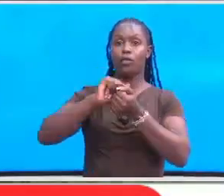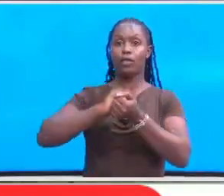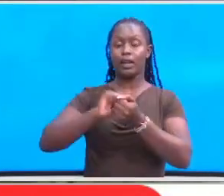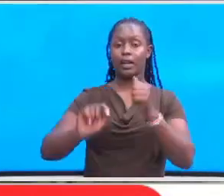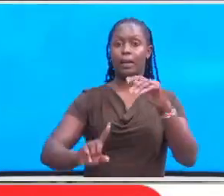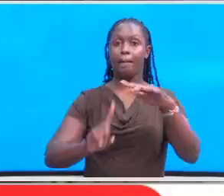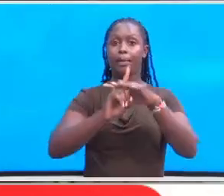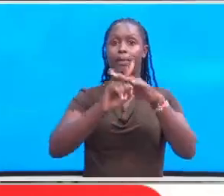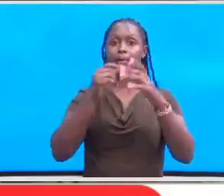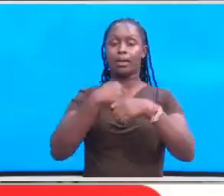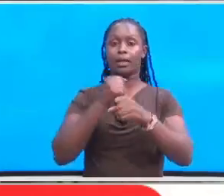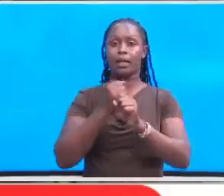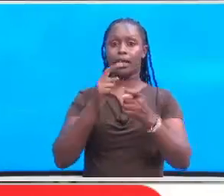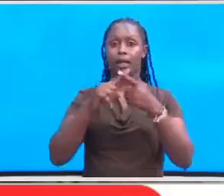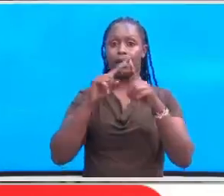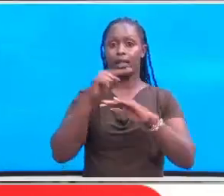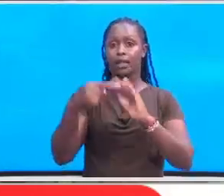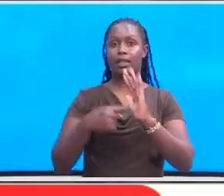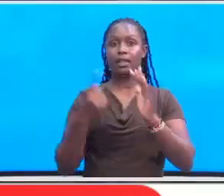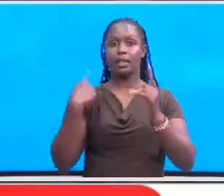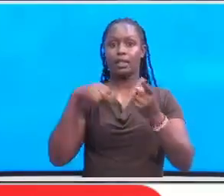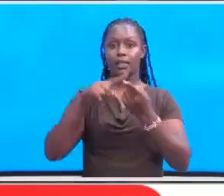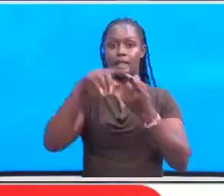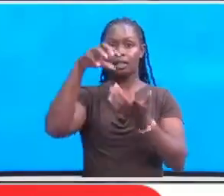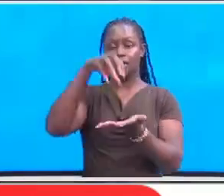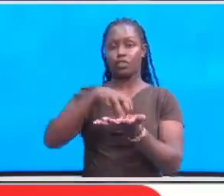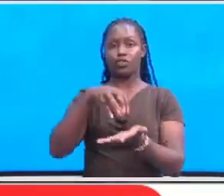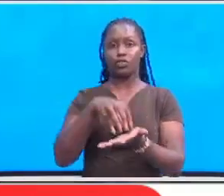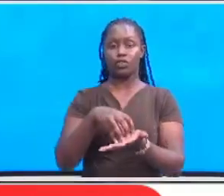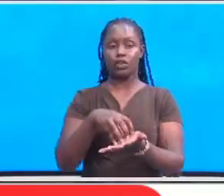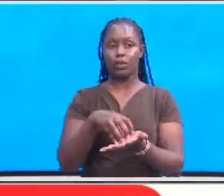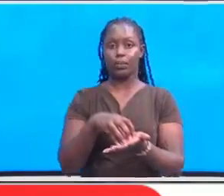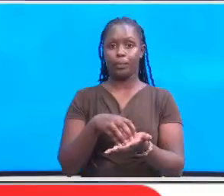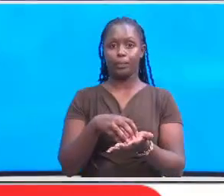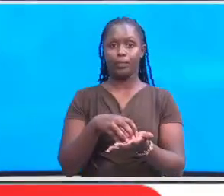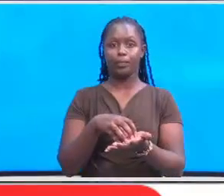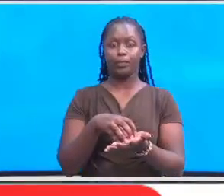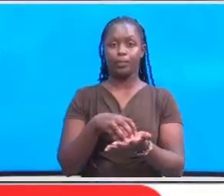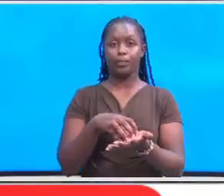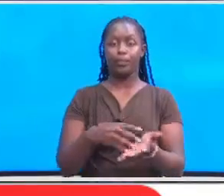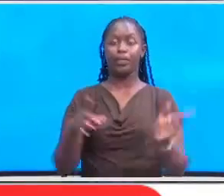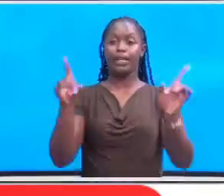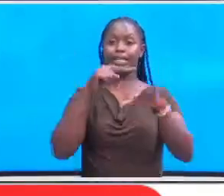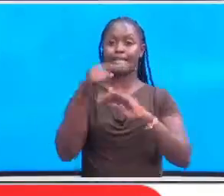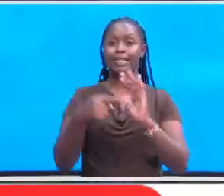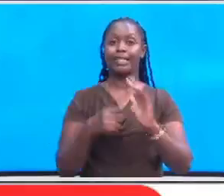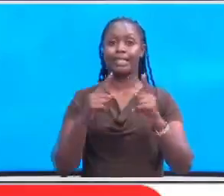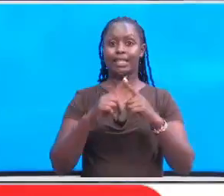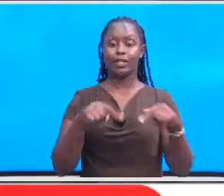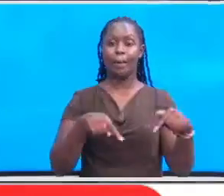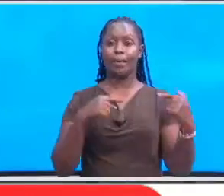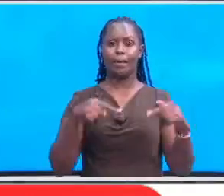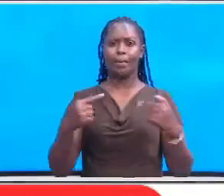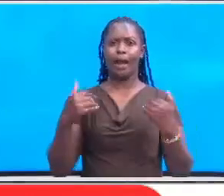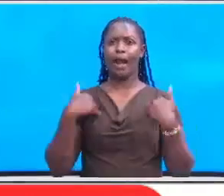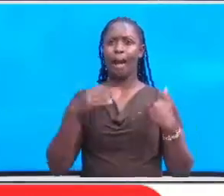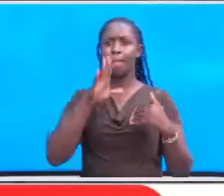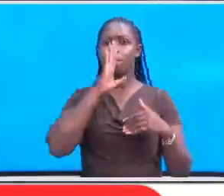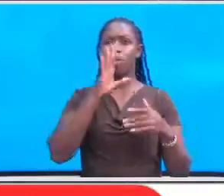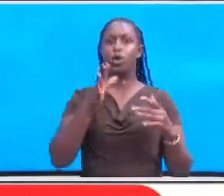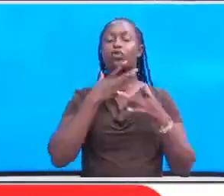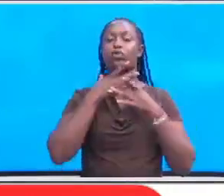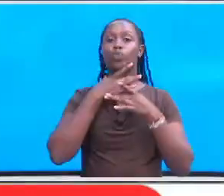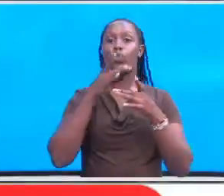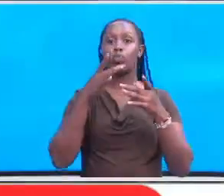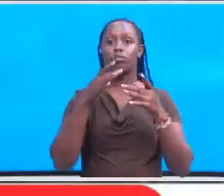shadow over the already tense situation. Bita si ya leo, hii bita imeshidi. Imeshidi hata last month